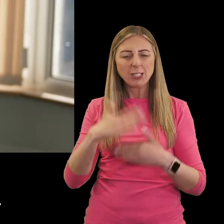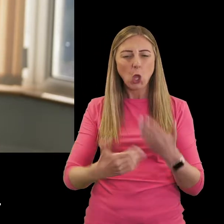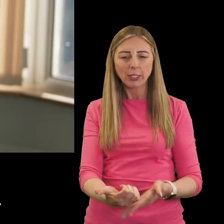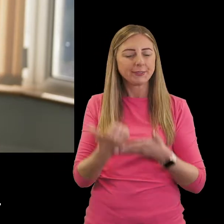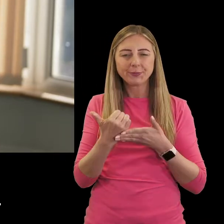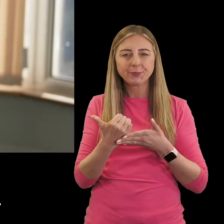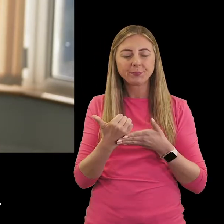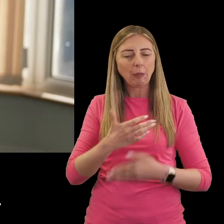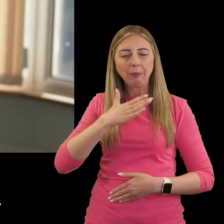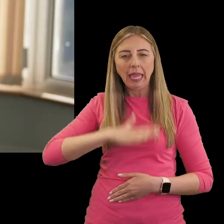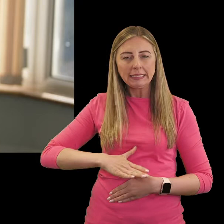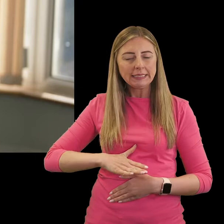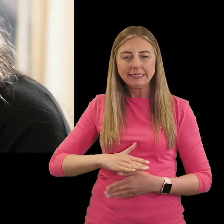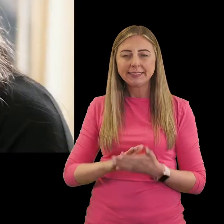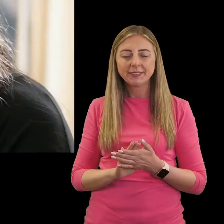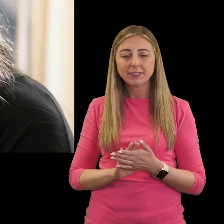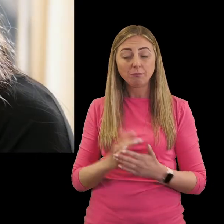like a couple of weeks after starting it.